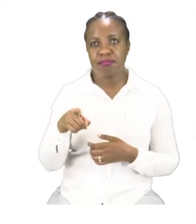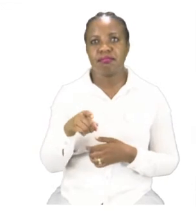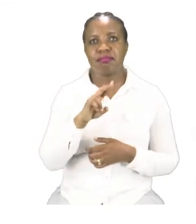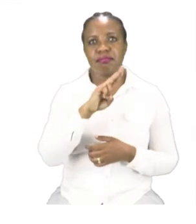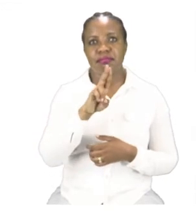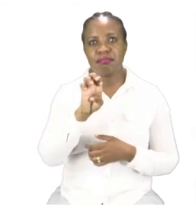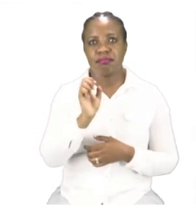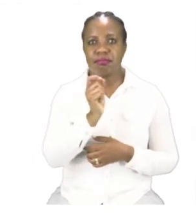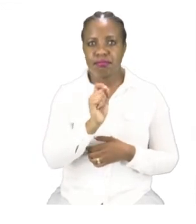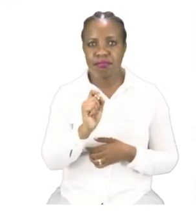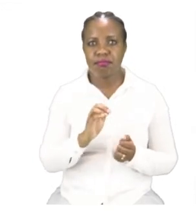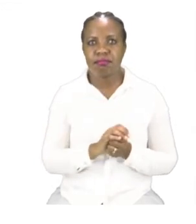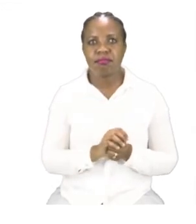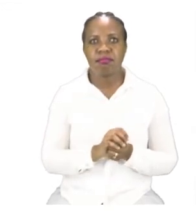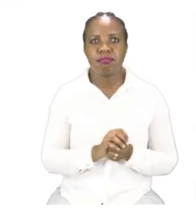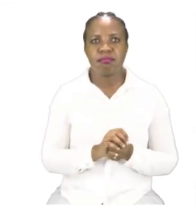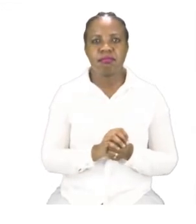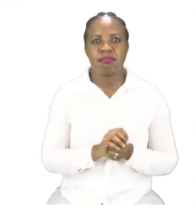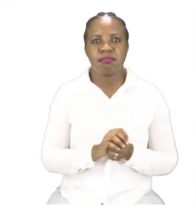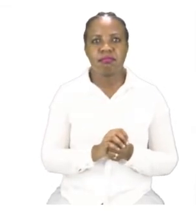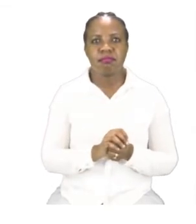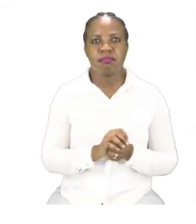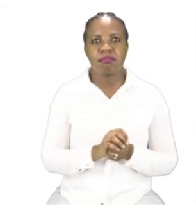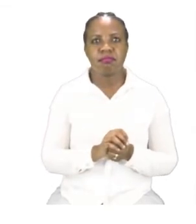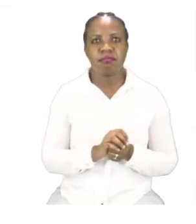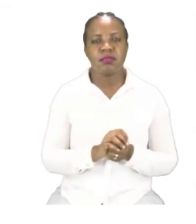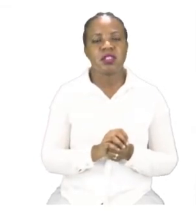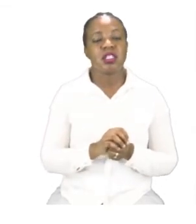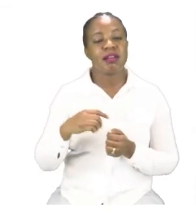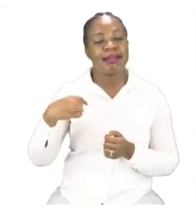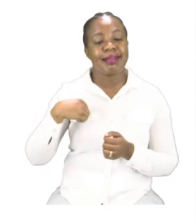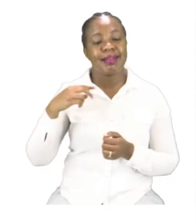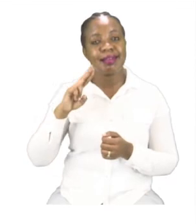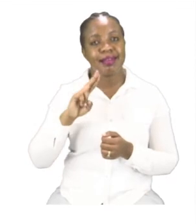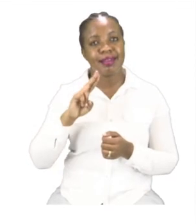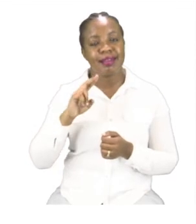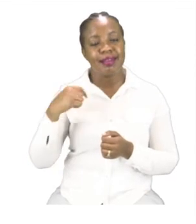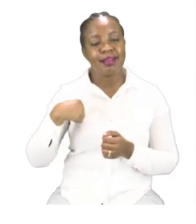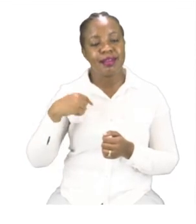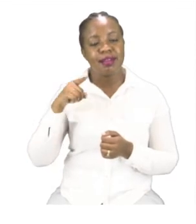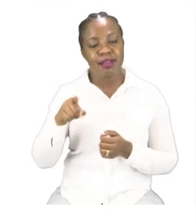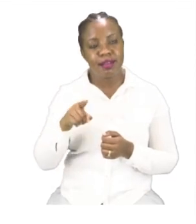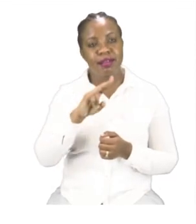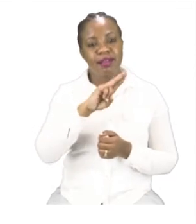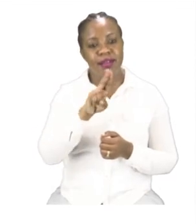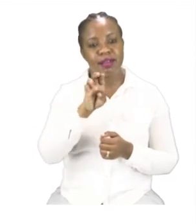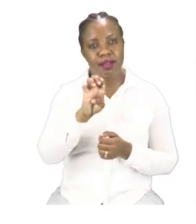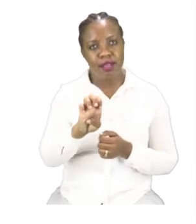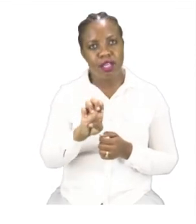But because it is at the beginning of a sentence, boys and girls, we need to use a capital letter